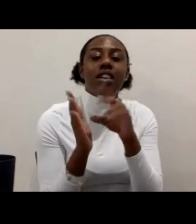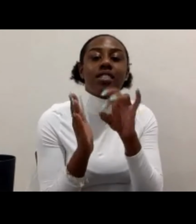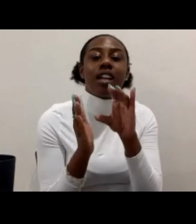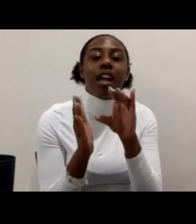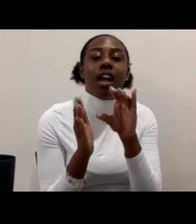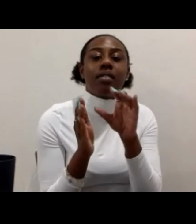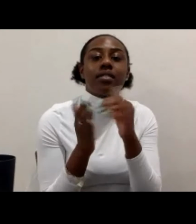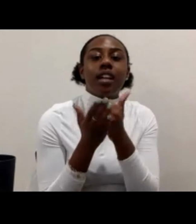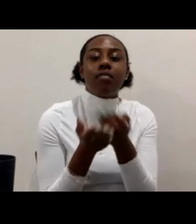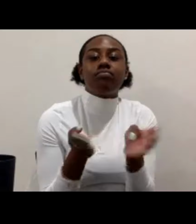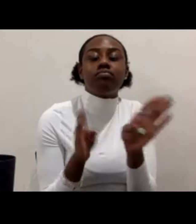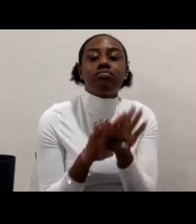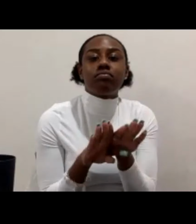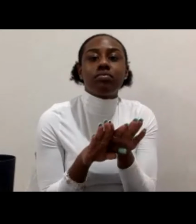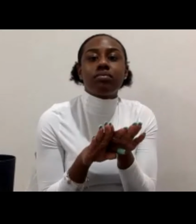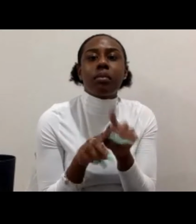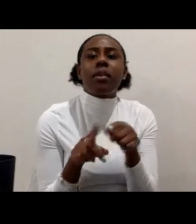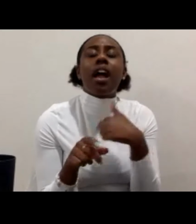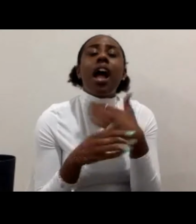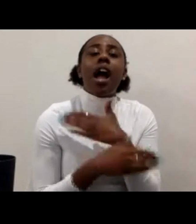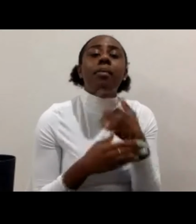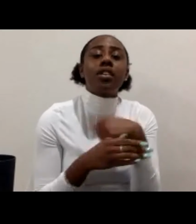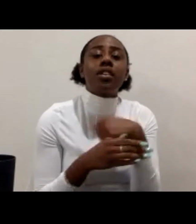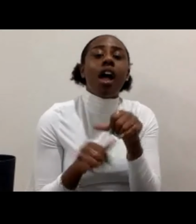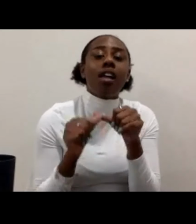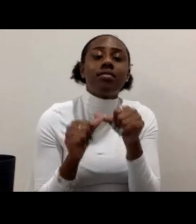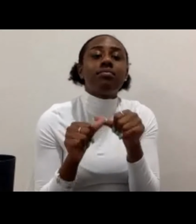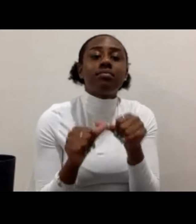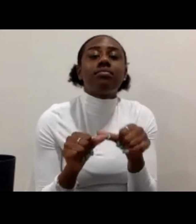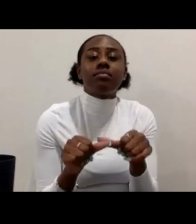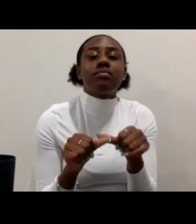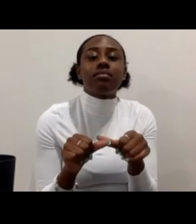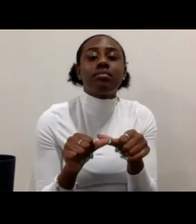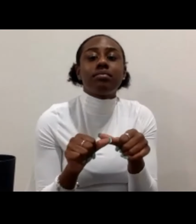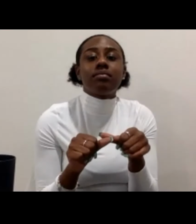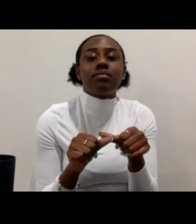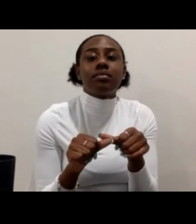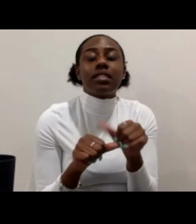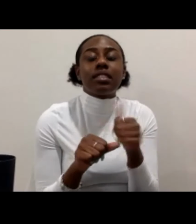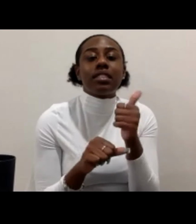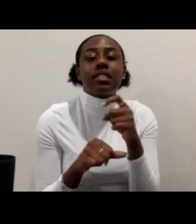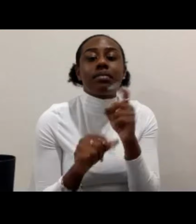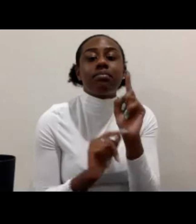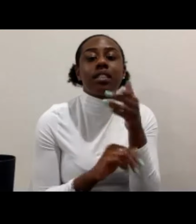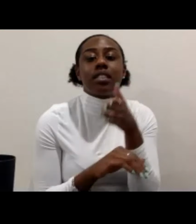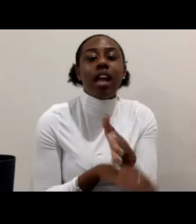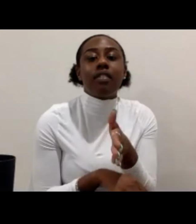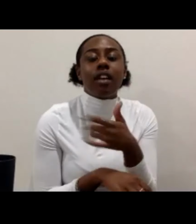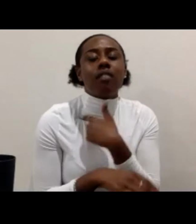give me 1 second. But I appreciate y'all staying on past 10 after. Really, really appreciate it.